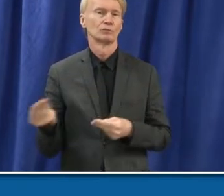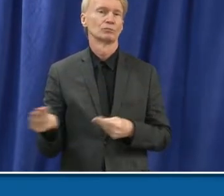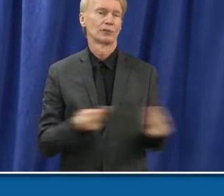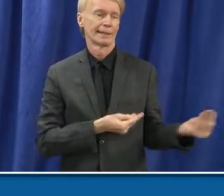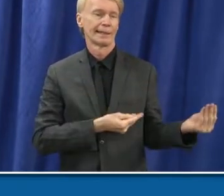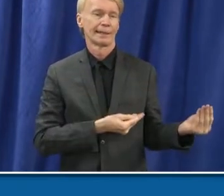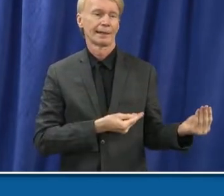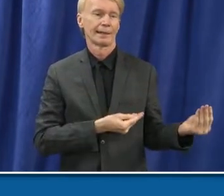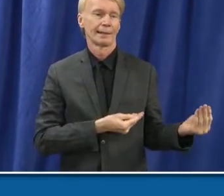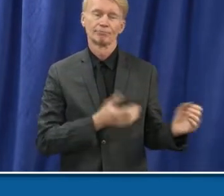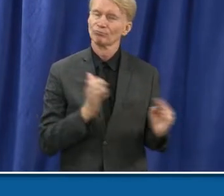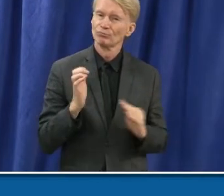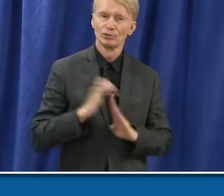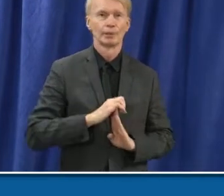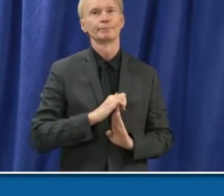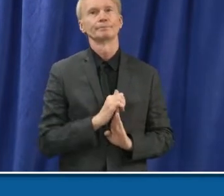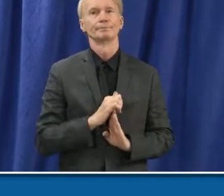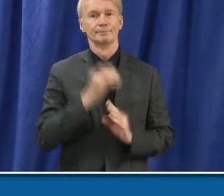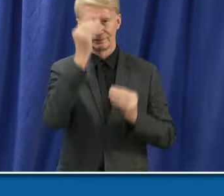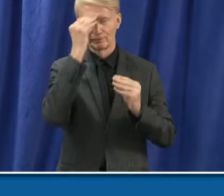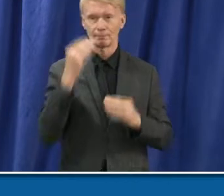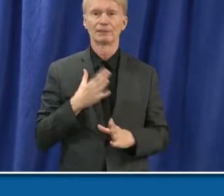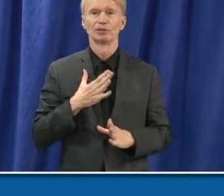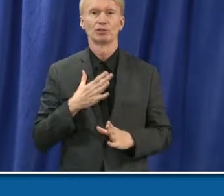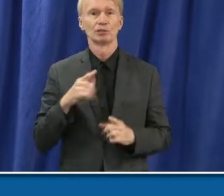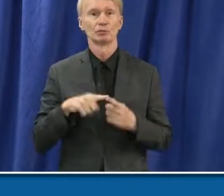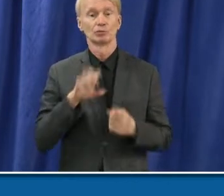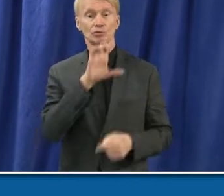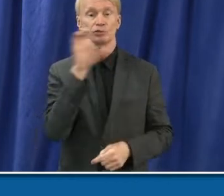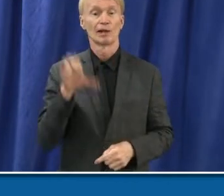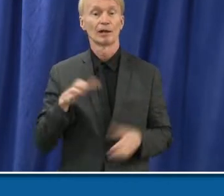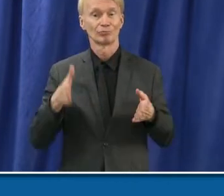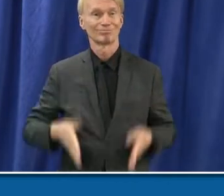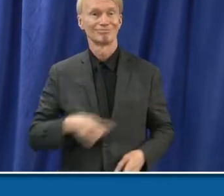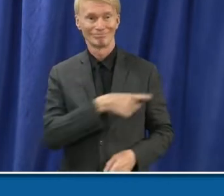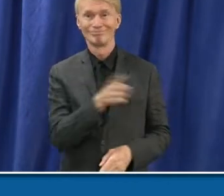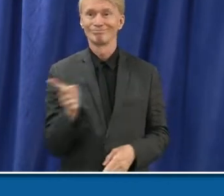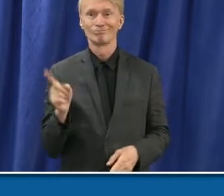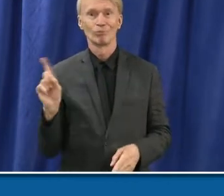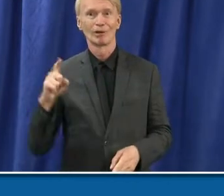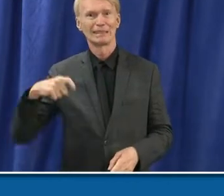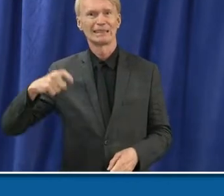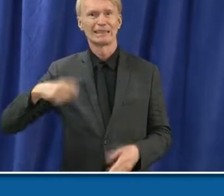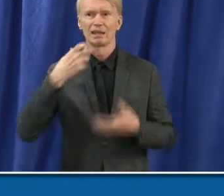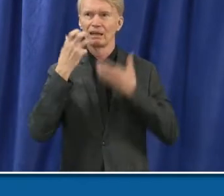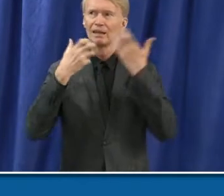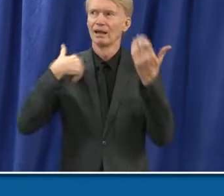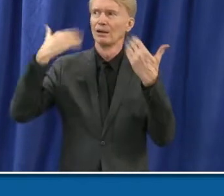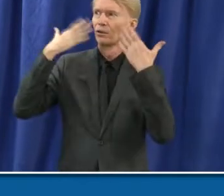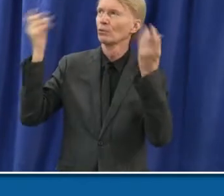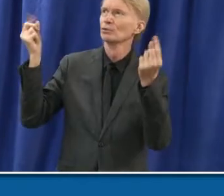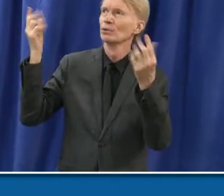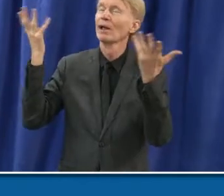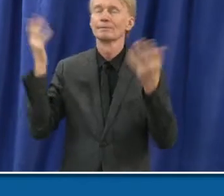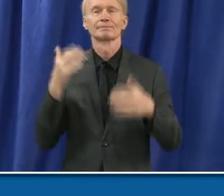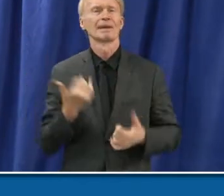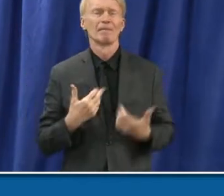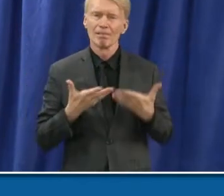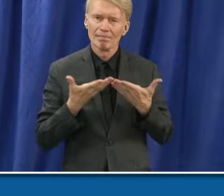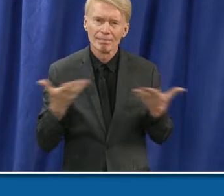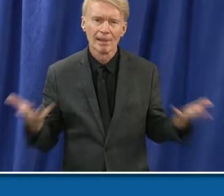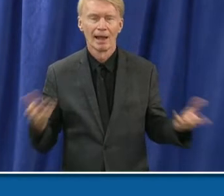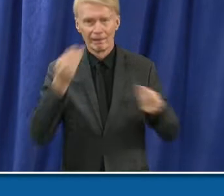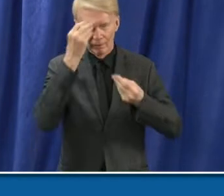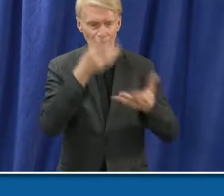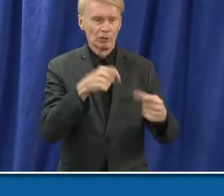the best, most up-to-date COVID information to Chicagoans where they most need it. There is broad outreach happening related